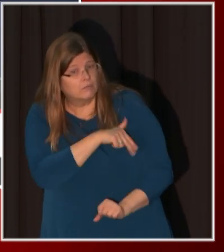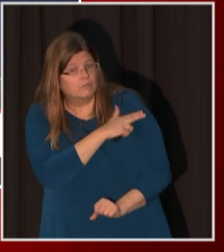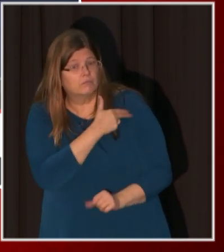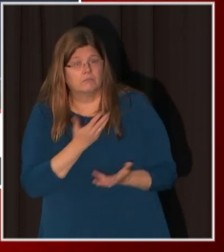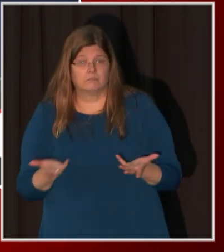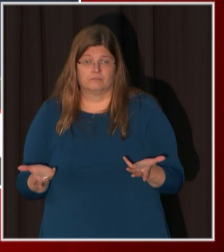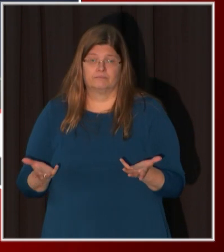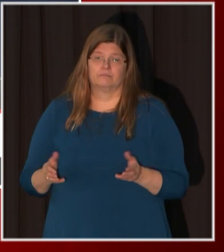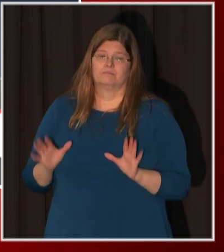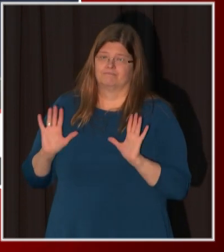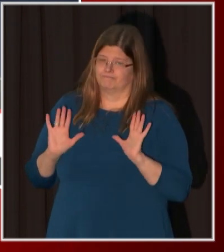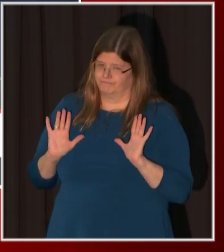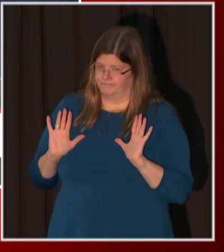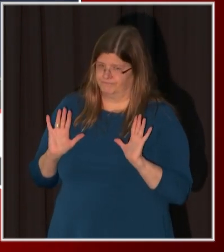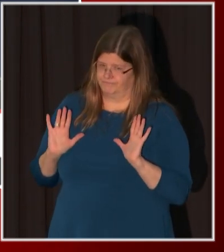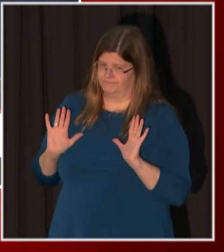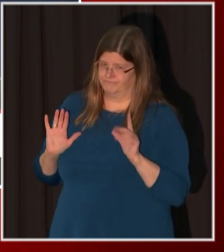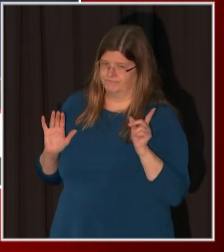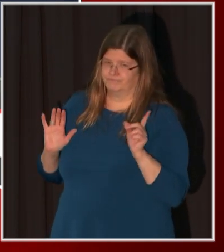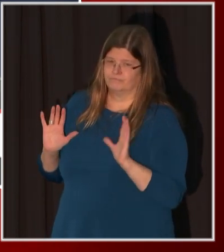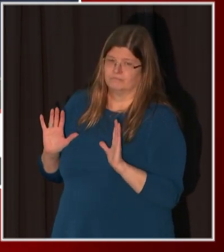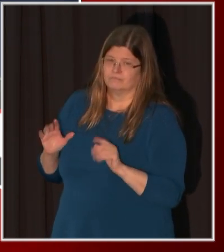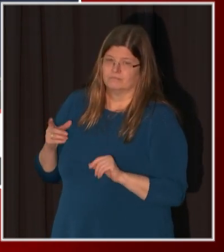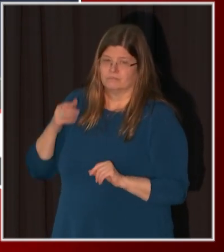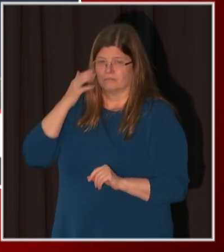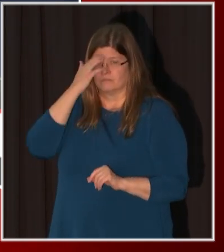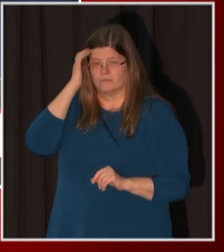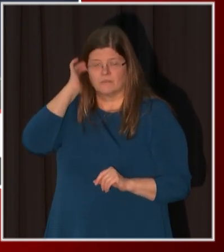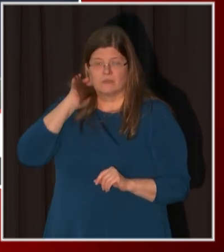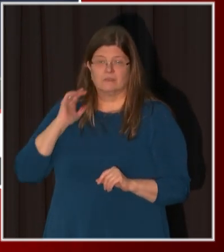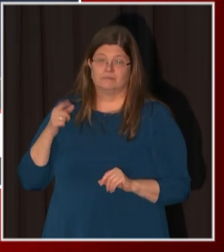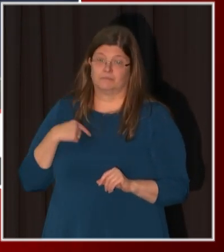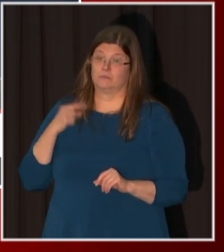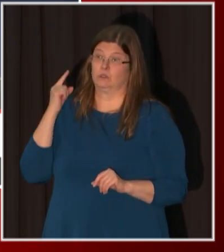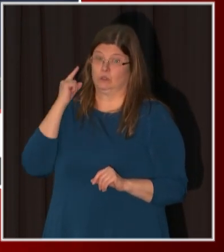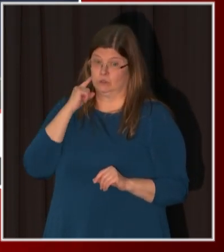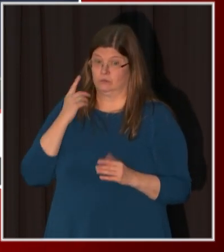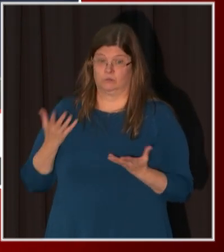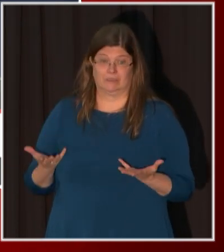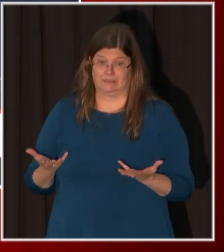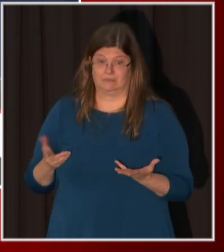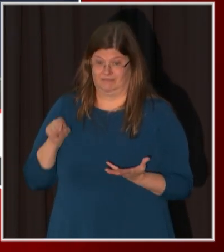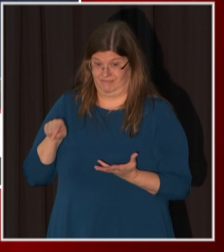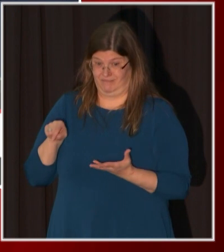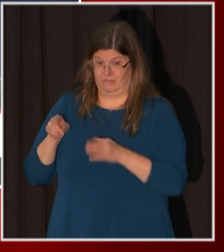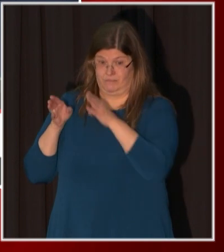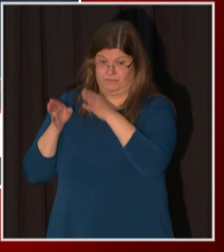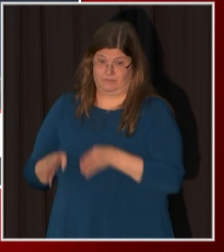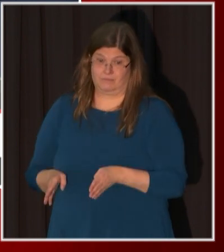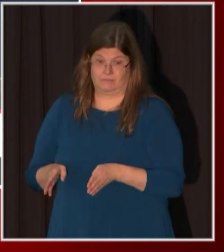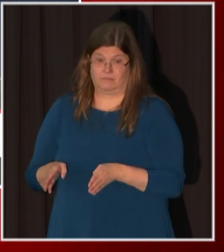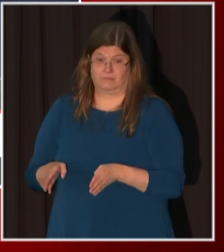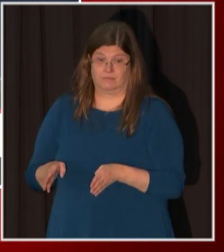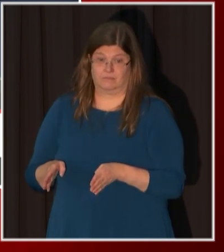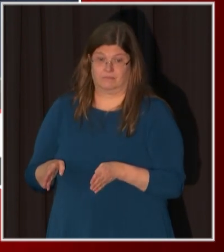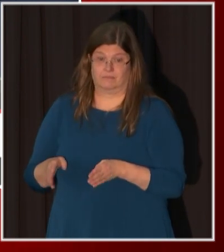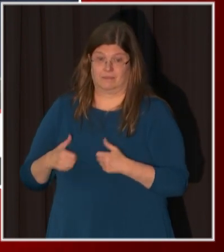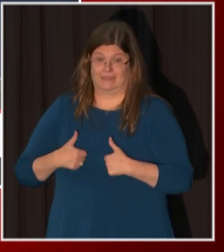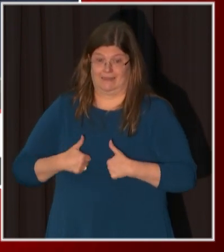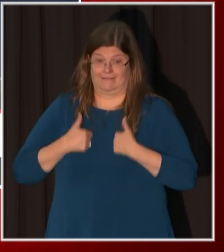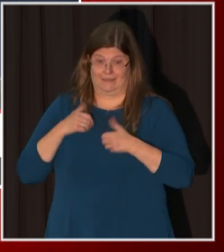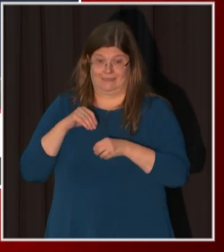is that we got this report of a DC resident who died in another state, I believe Pennsylvania,